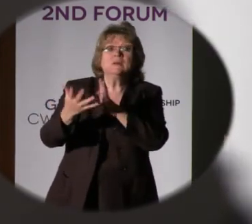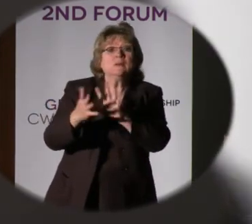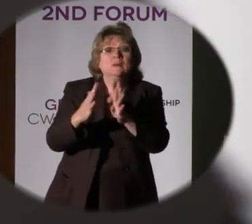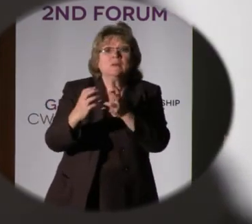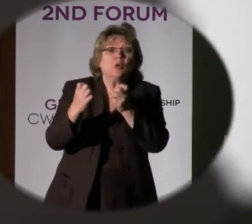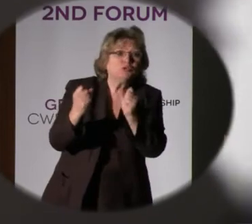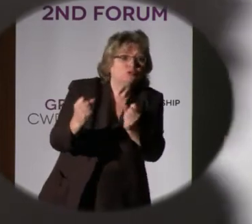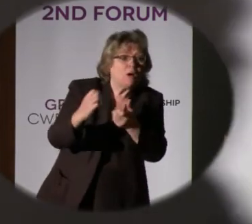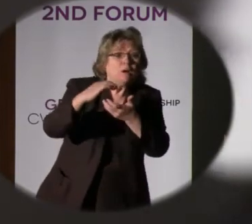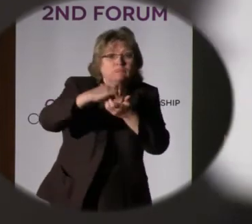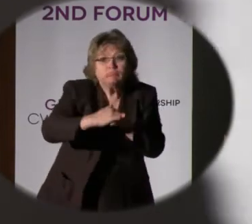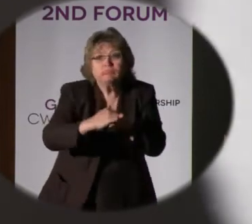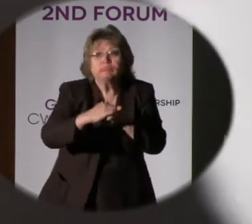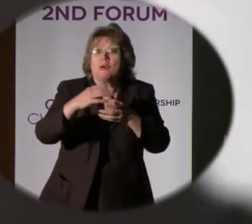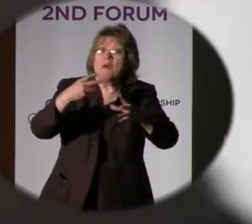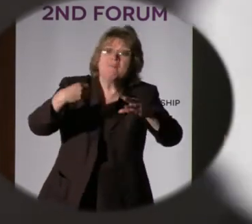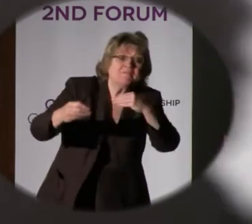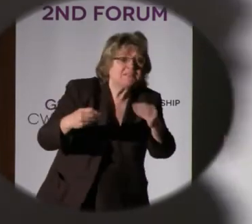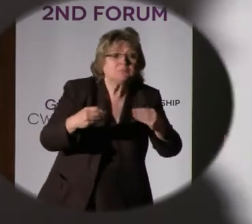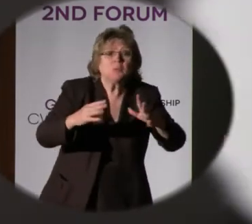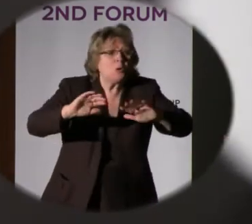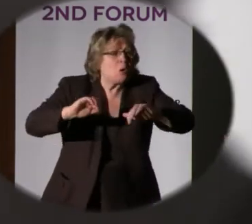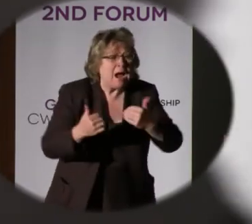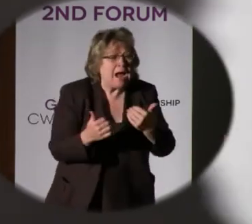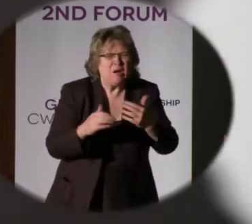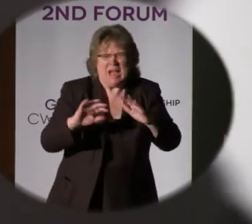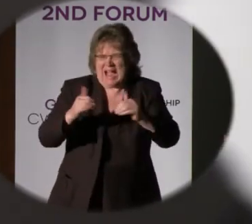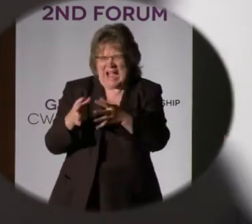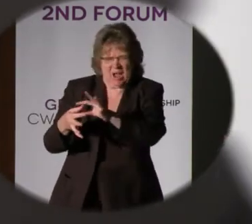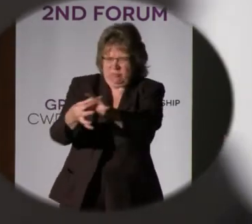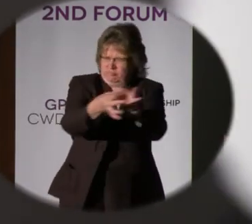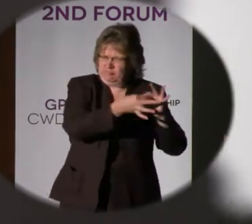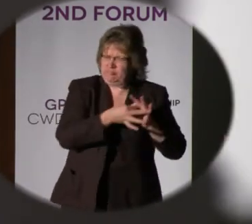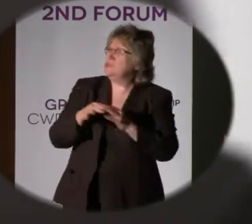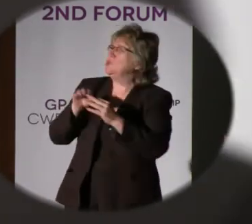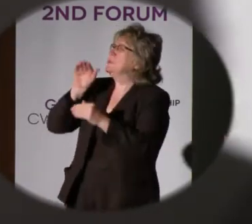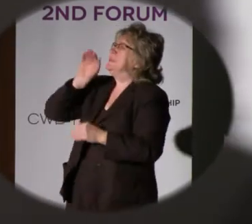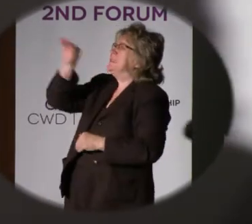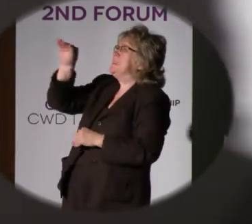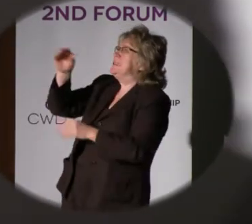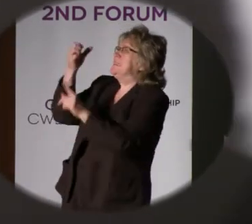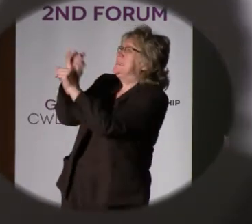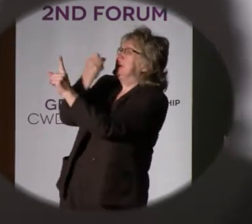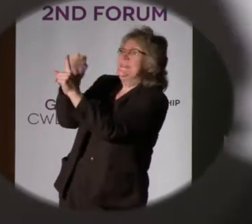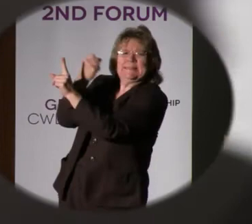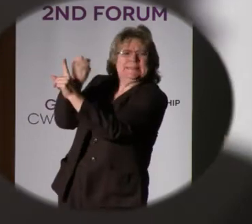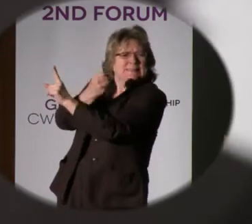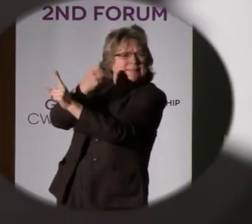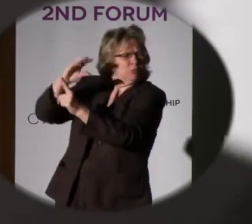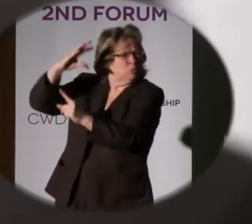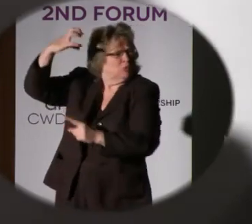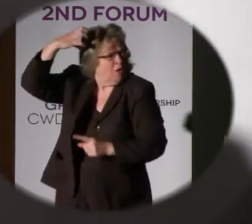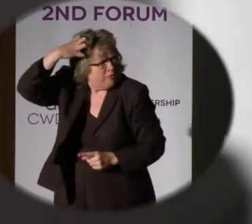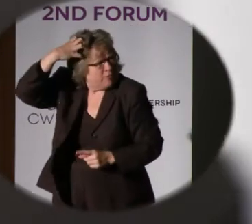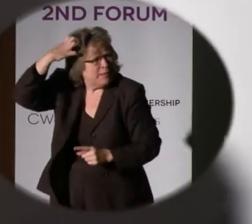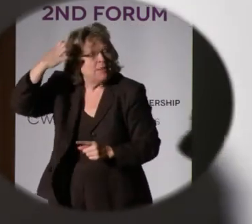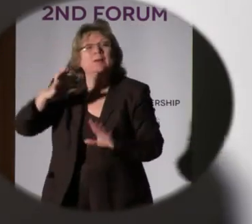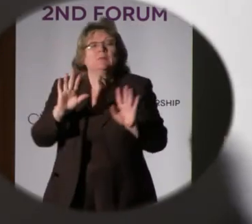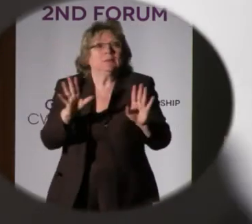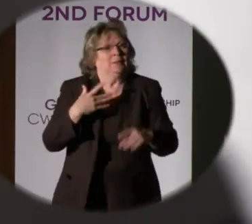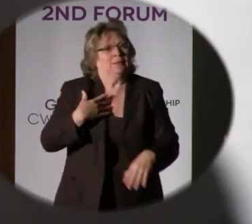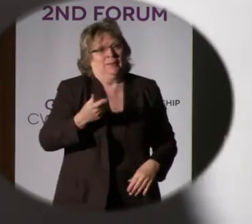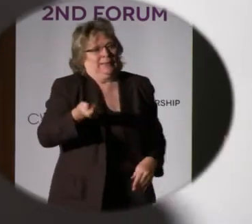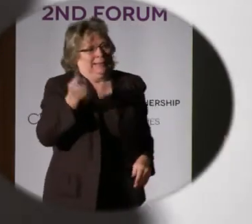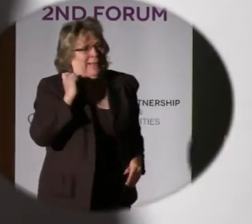moral authority, if we don't have an institution? And this varies from country to country. But in Kenya, it's very important to know who you are, to have a